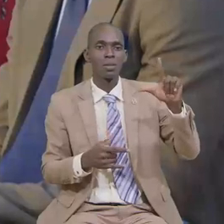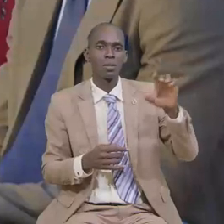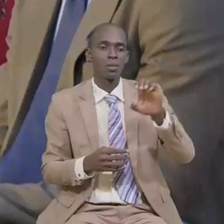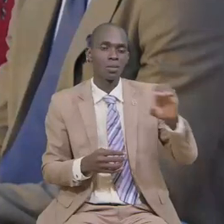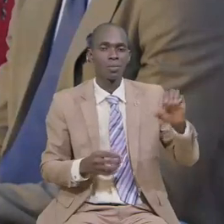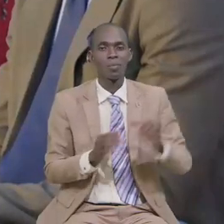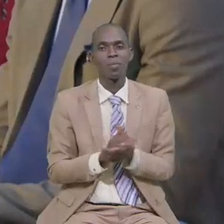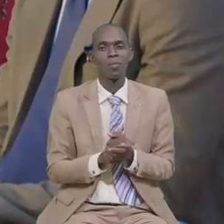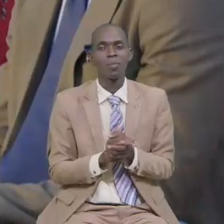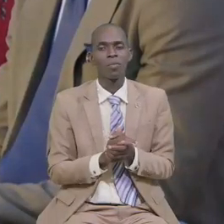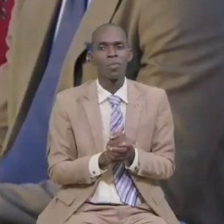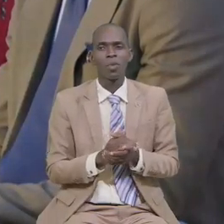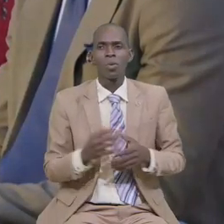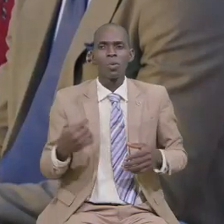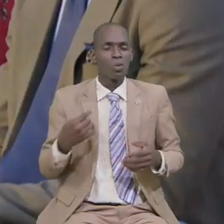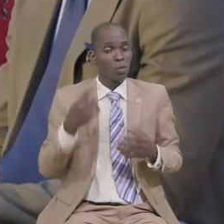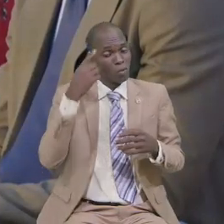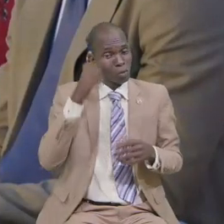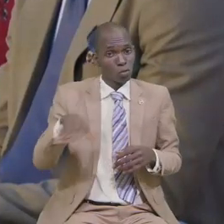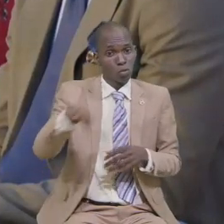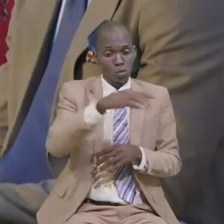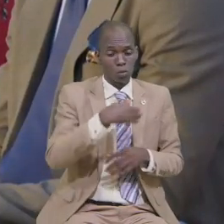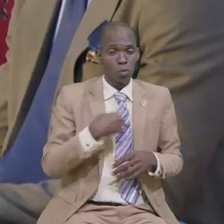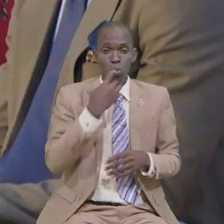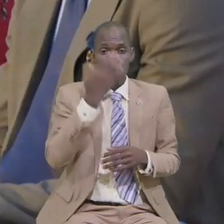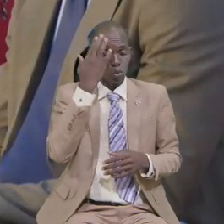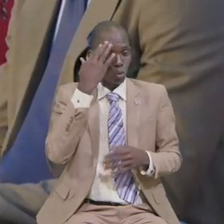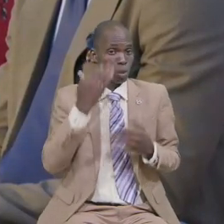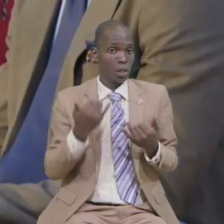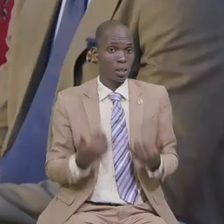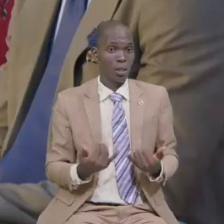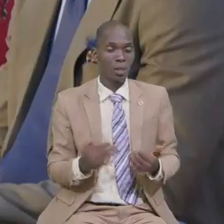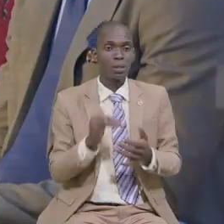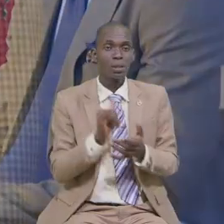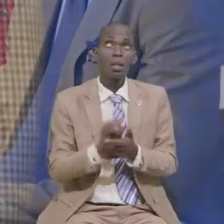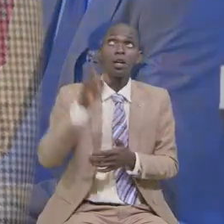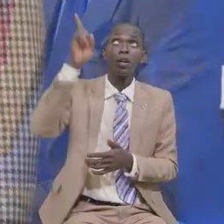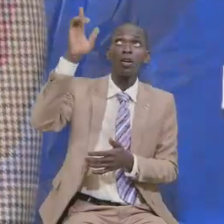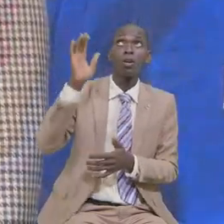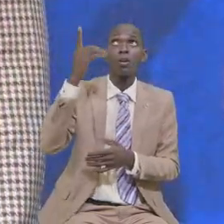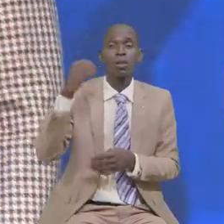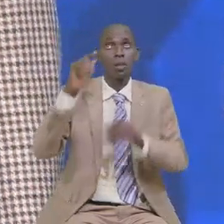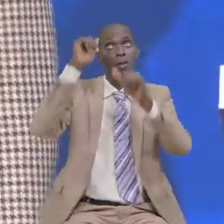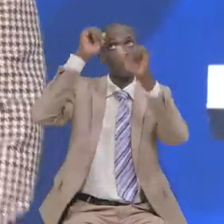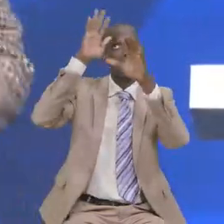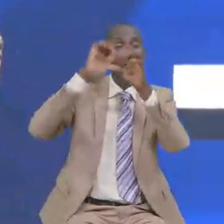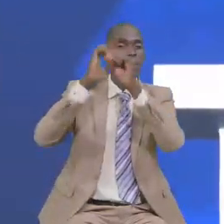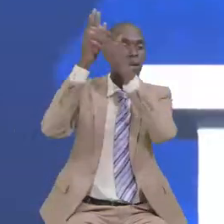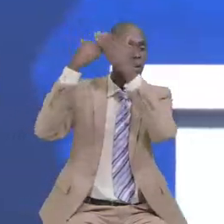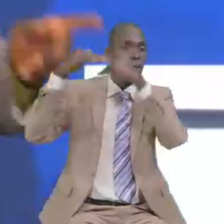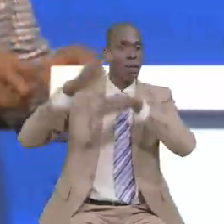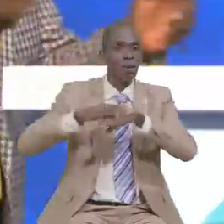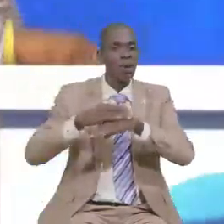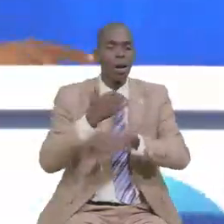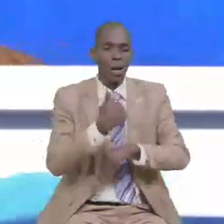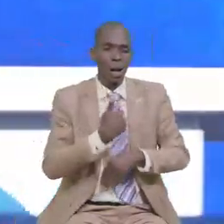But there are some of us who already know now that God the Father in heaven has